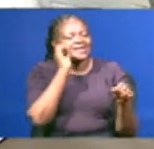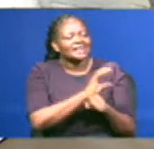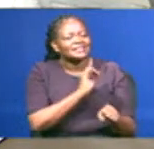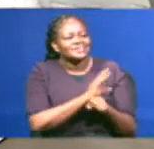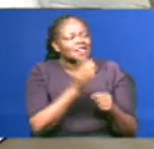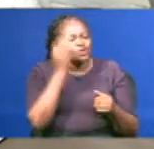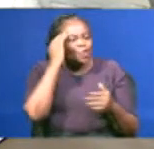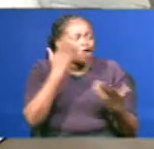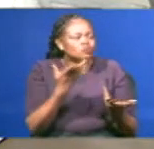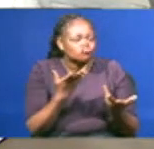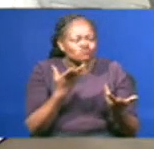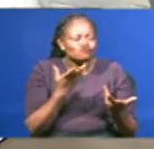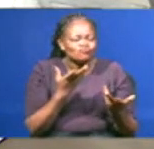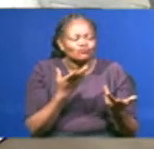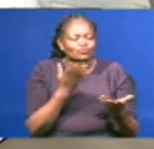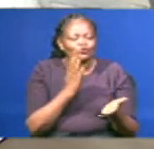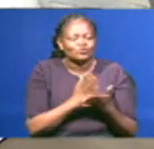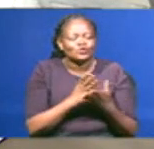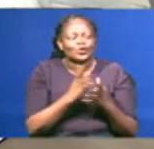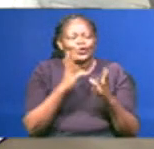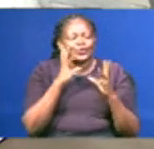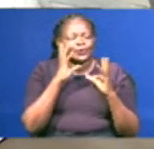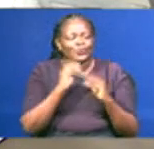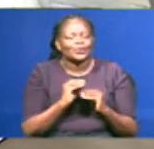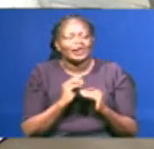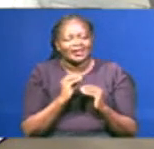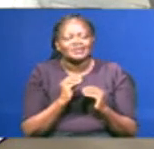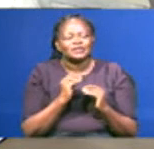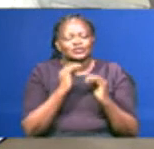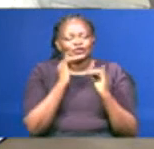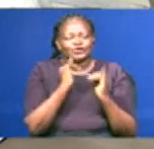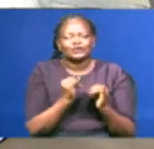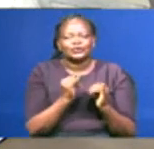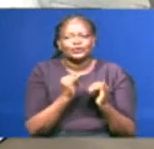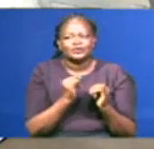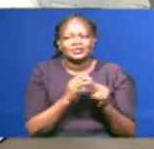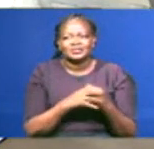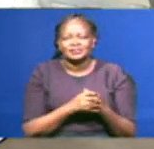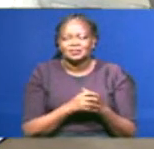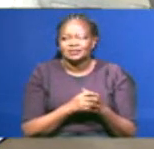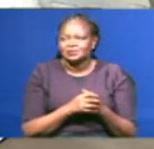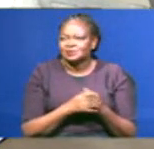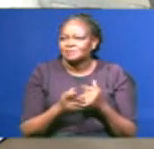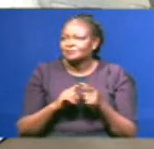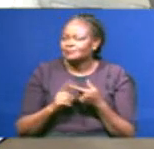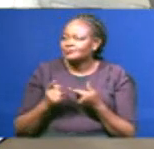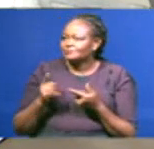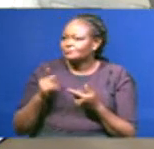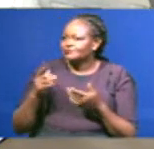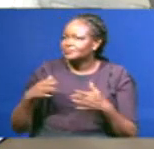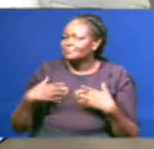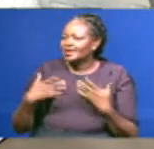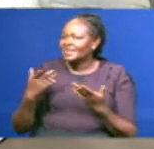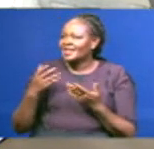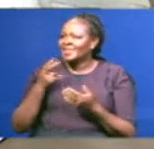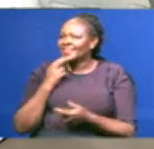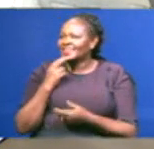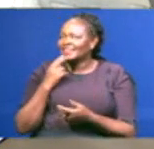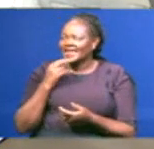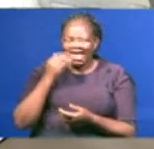how to get over the 7 nil. A little to reduce the stress levels that you guys have been having. I know. Yeah. And